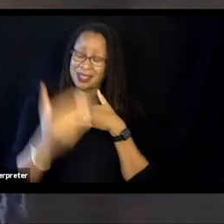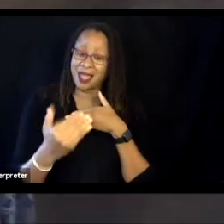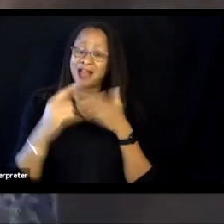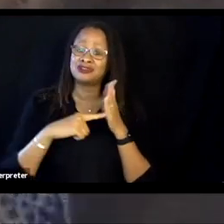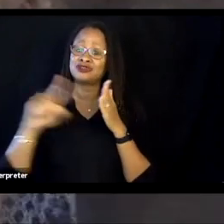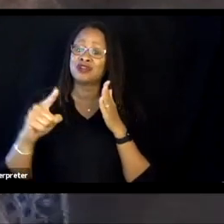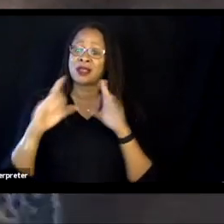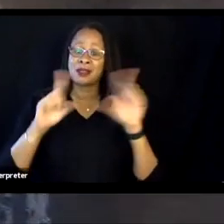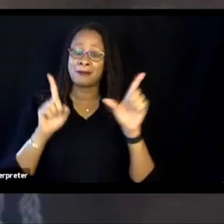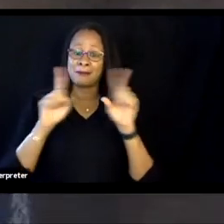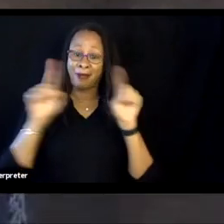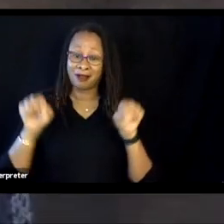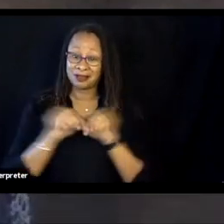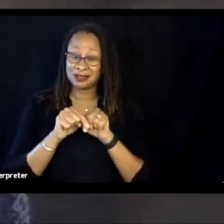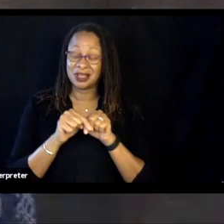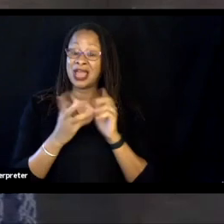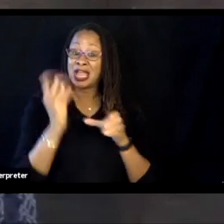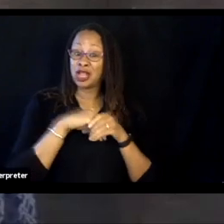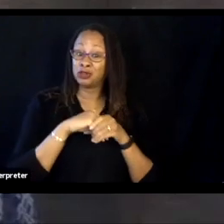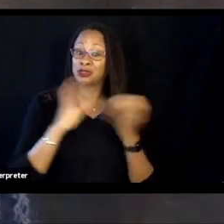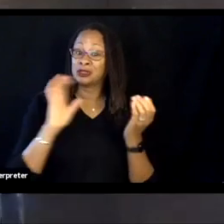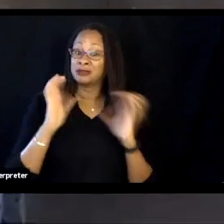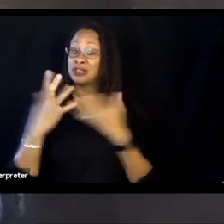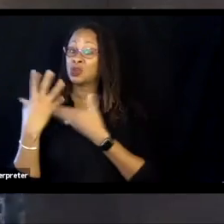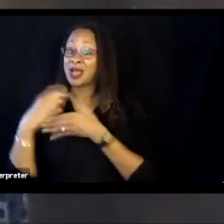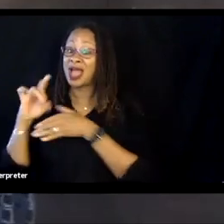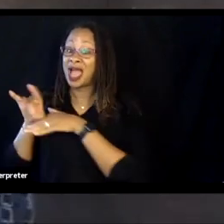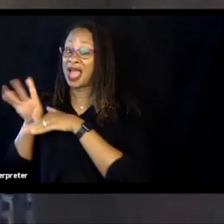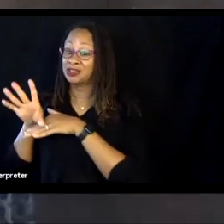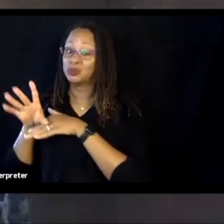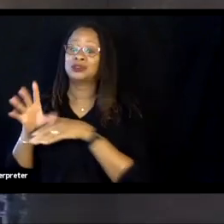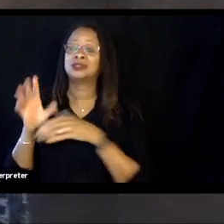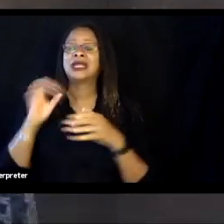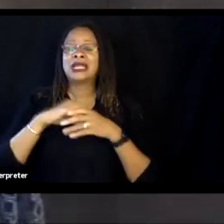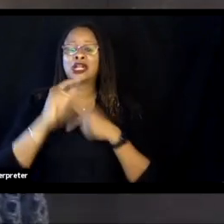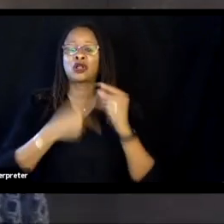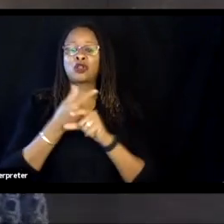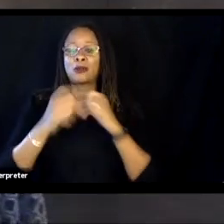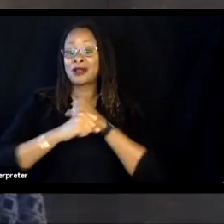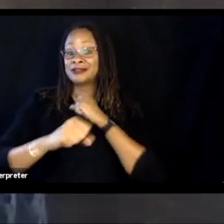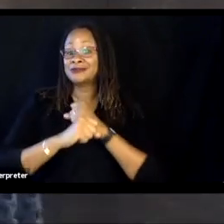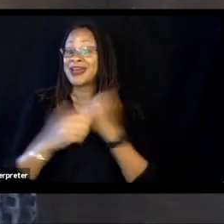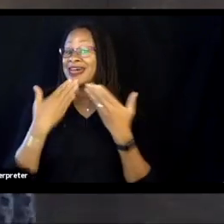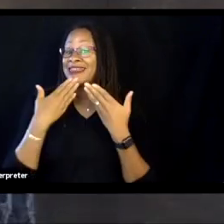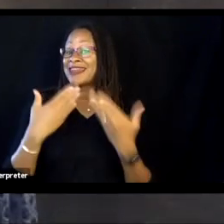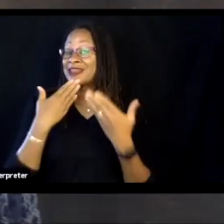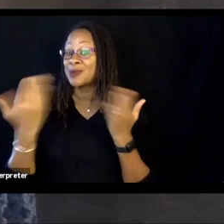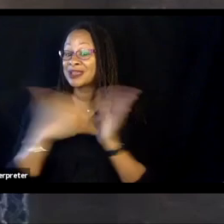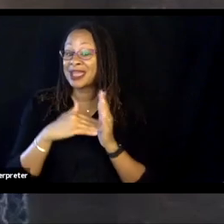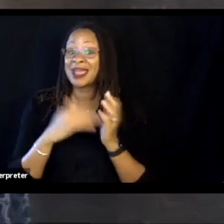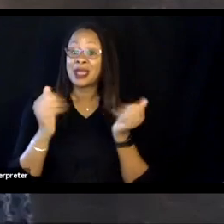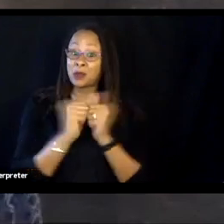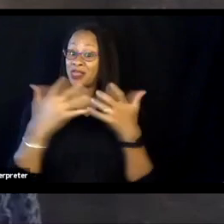inclusion versus exclusion in global advertising. So thank you again. We really appreciate your support. And without